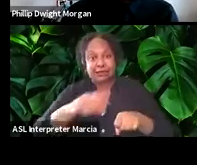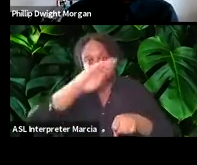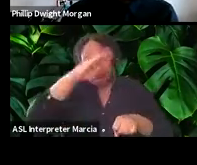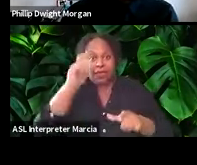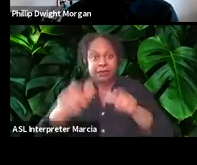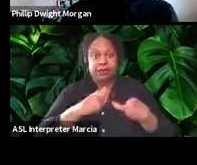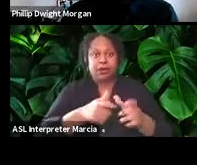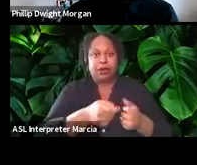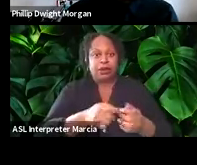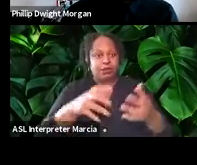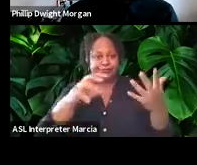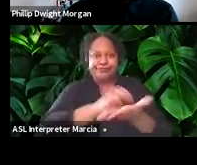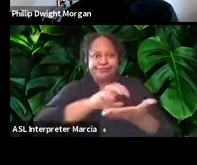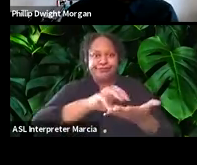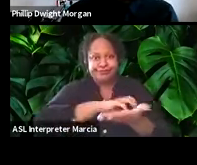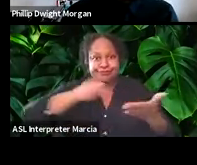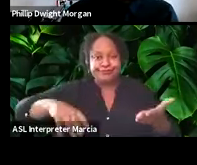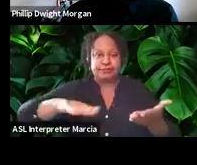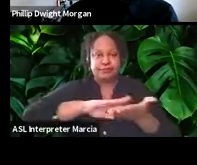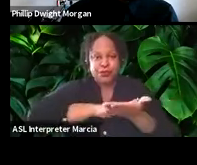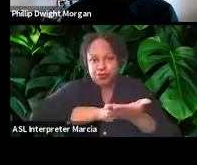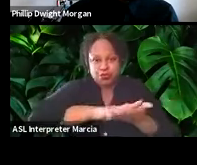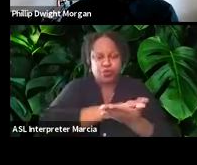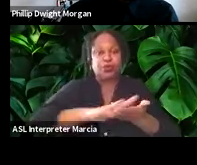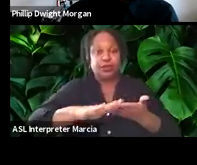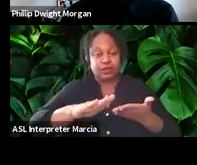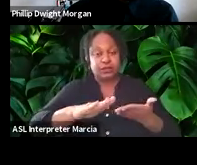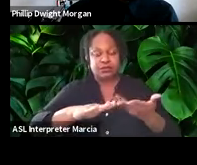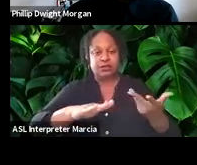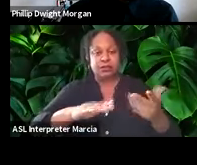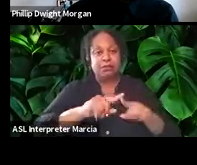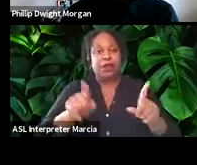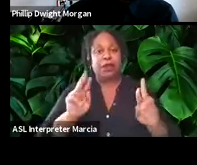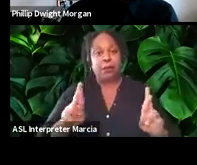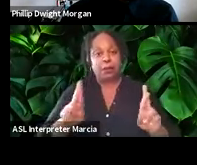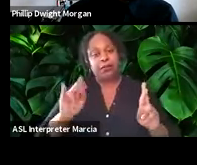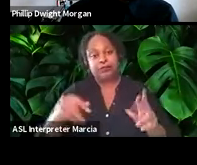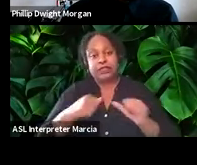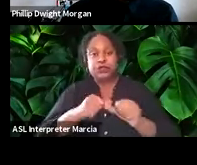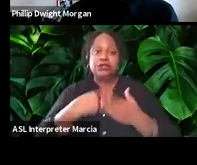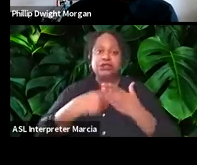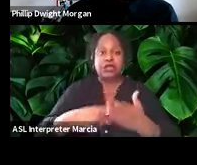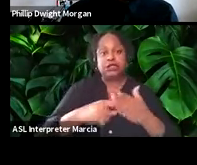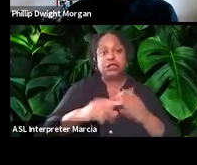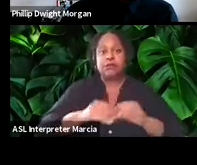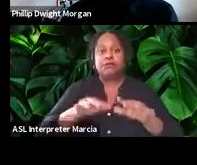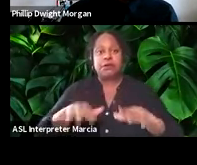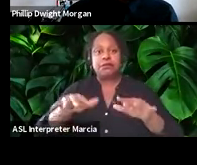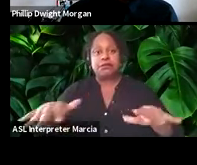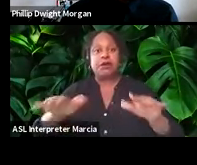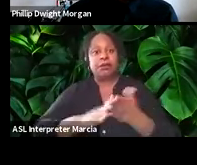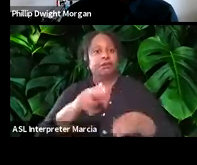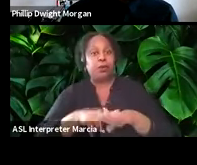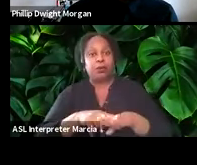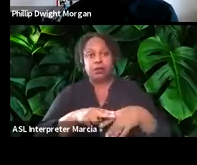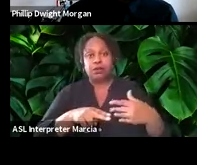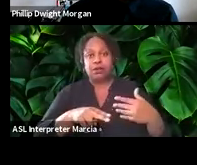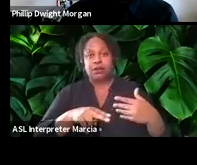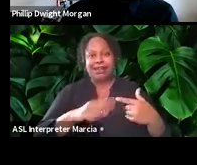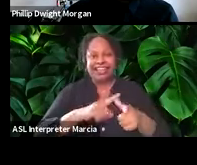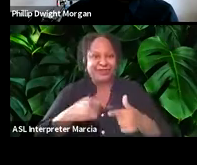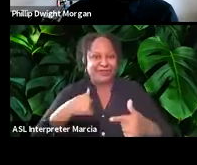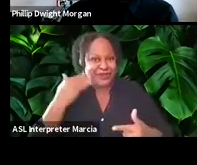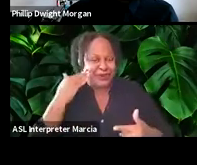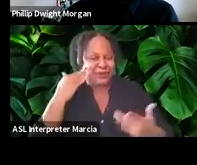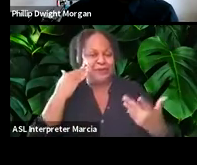talk about it. At some point, I'm hoping that it's just the norm, that we just see and know that leadership in